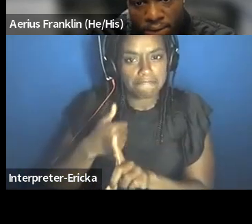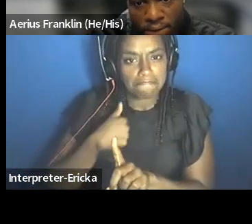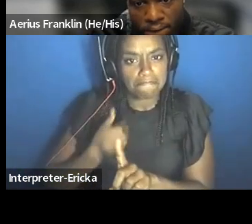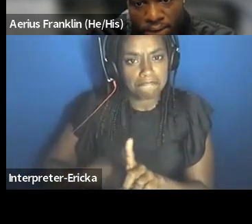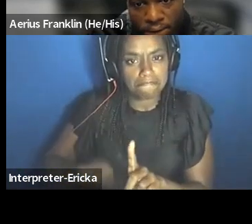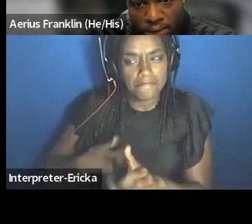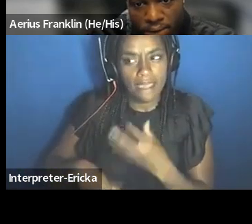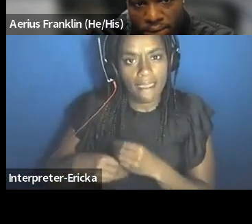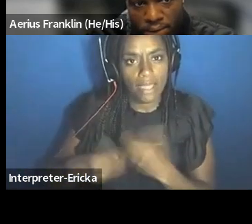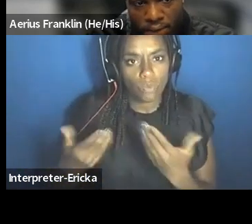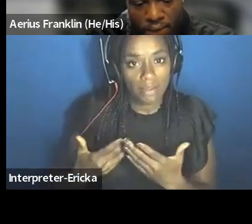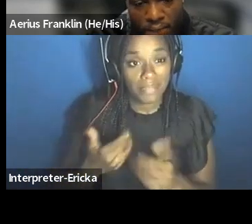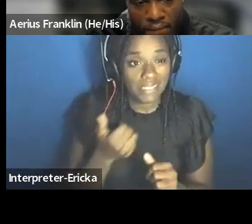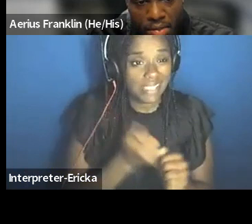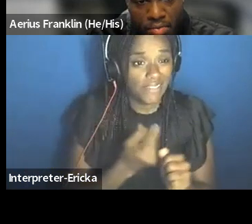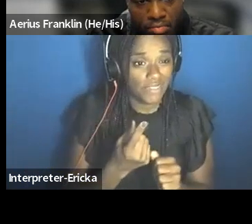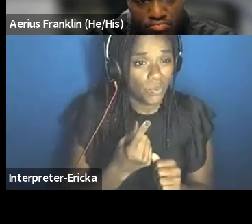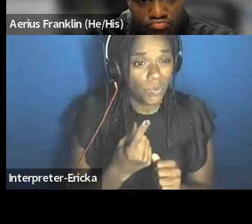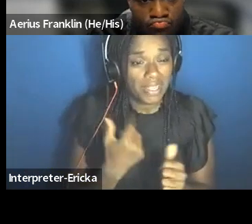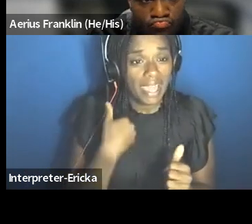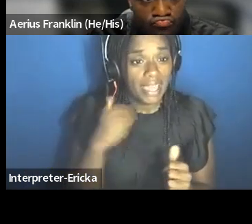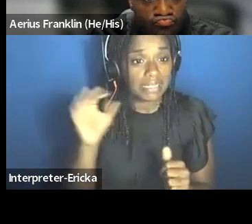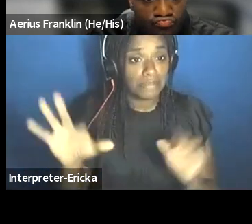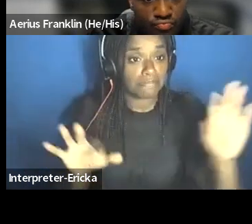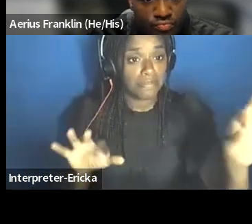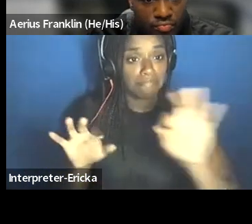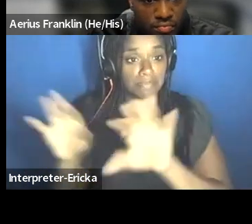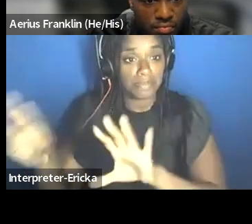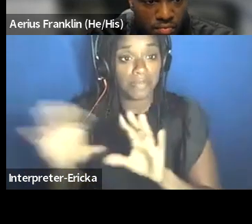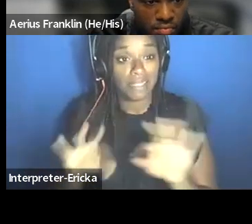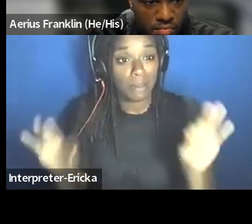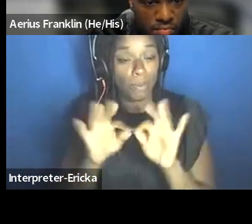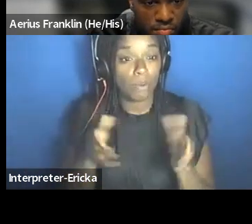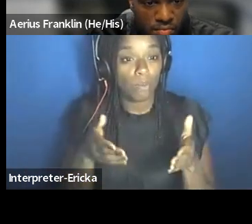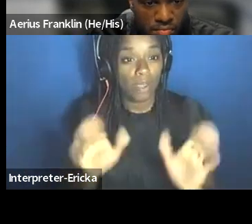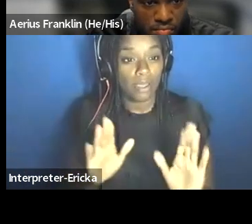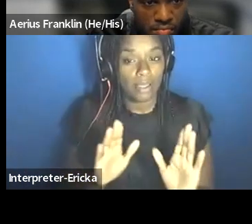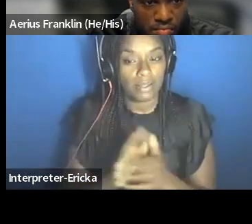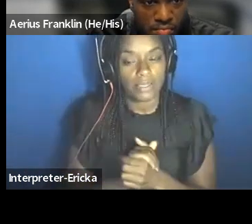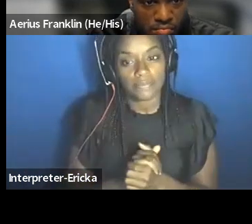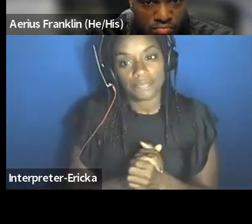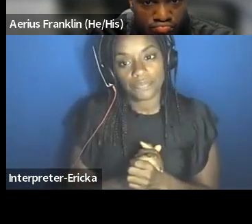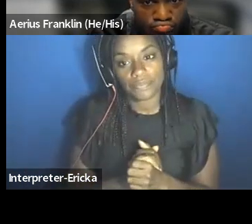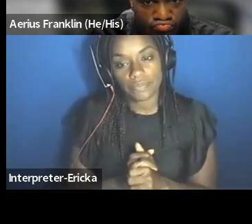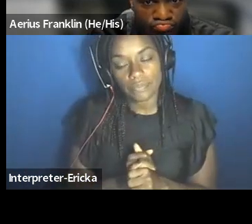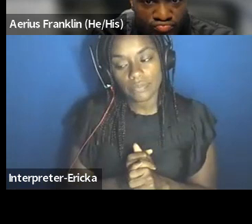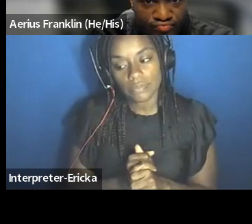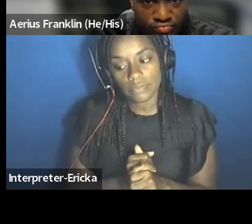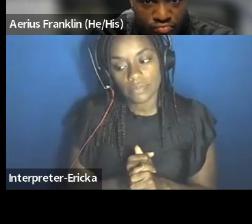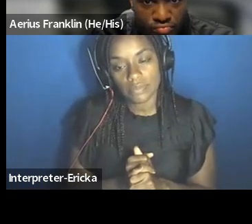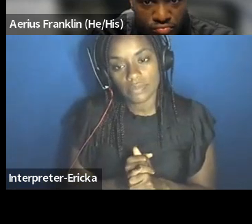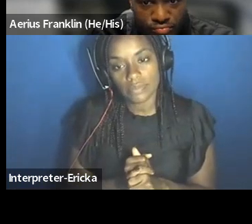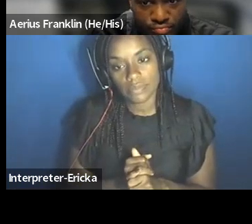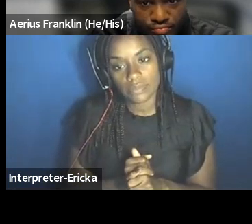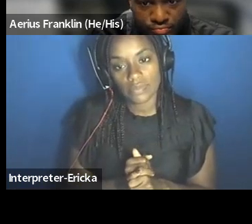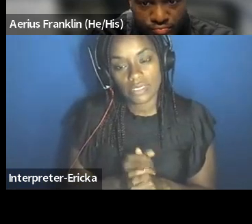this? Because everybody has something to give to this in a really profound way. Where we're our most damaging to ourselves is when I'm like, I'm in Montana.